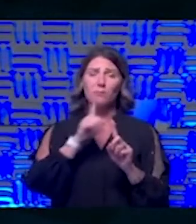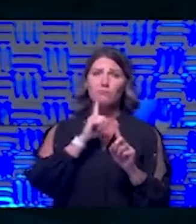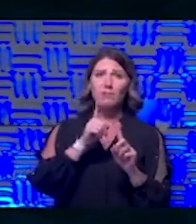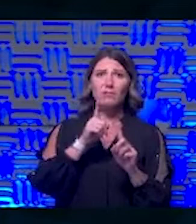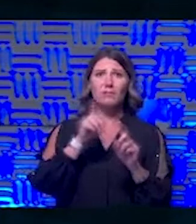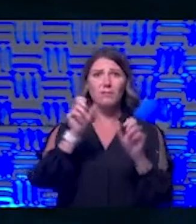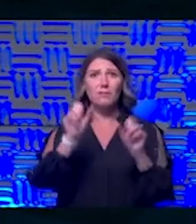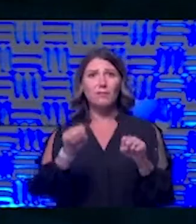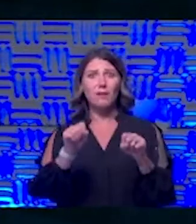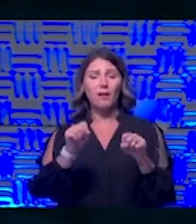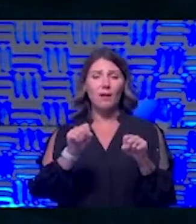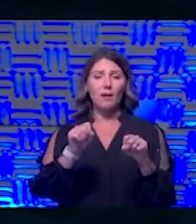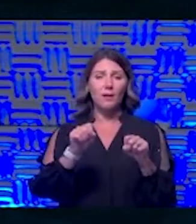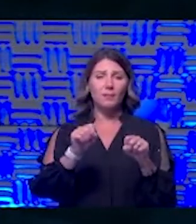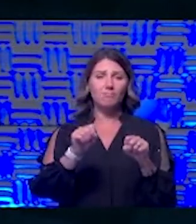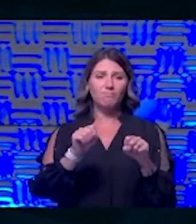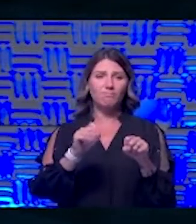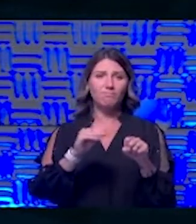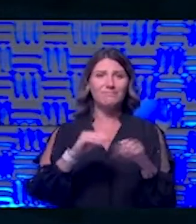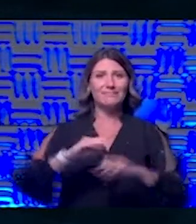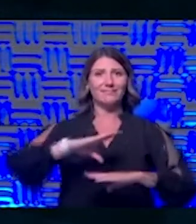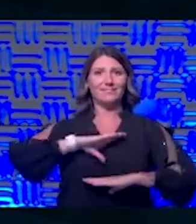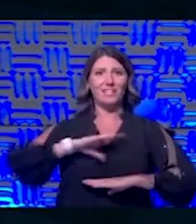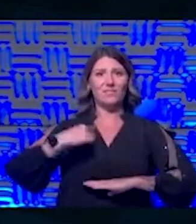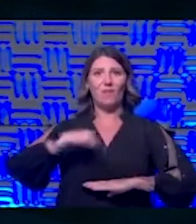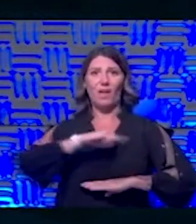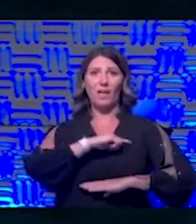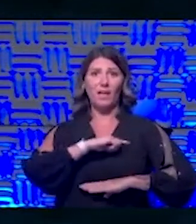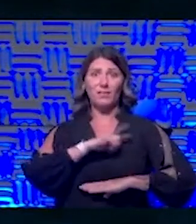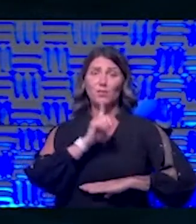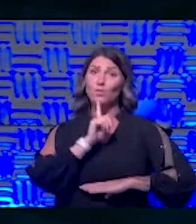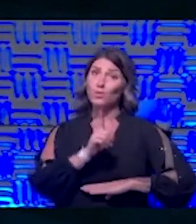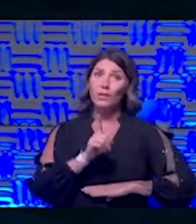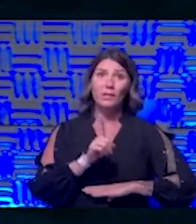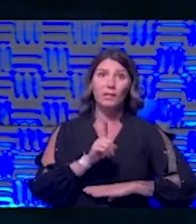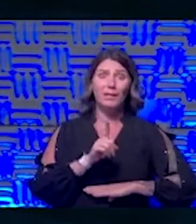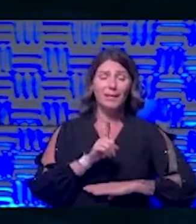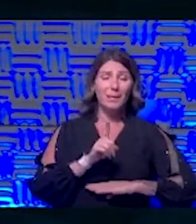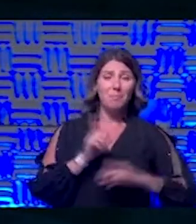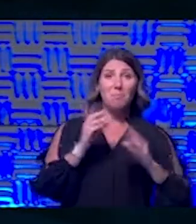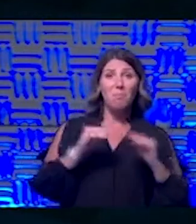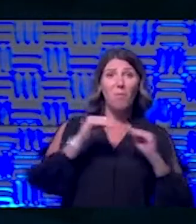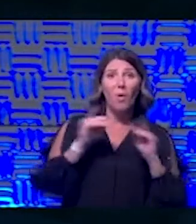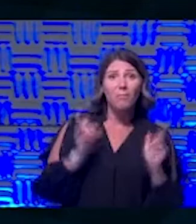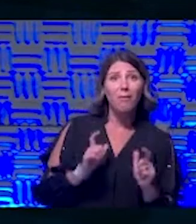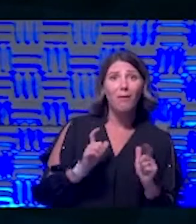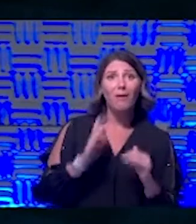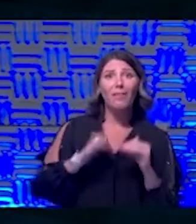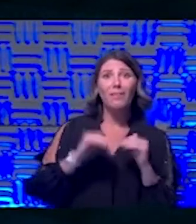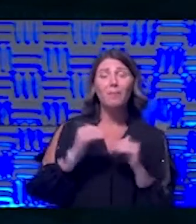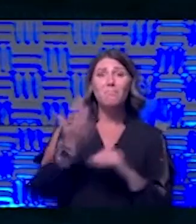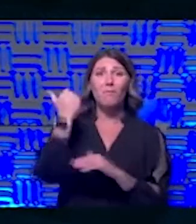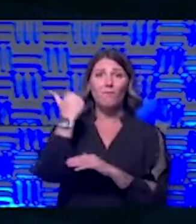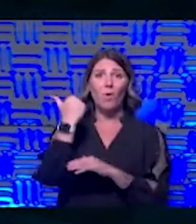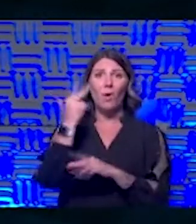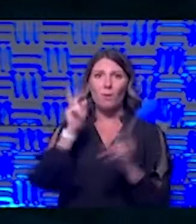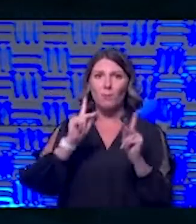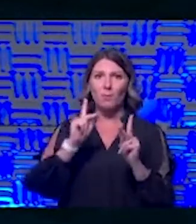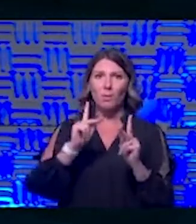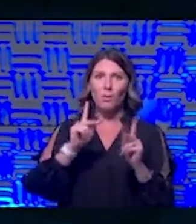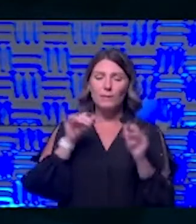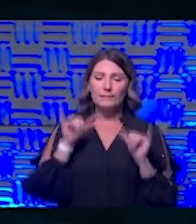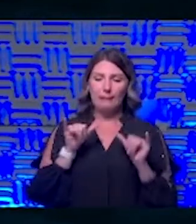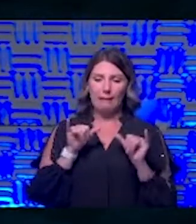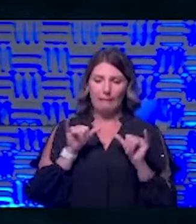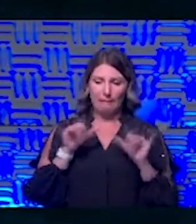can fill us now. And so I think that, where people kind of were sticking in their own bubble, and now we're starting to kind of